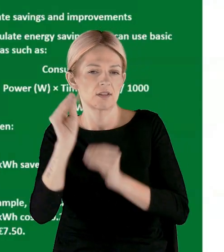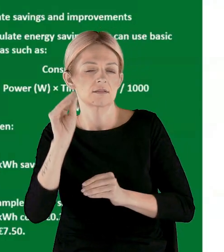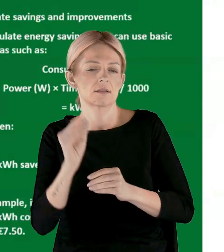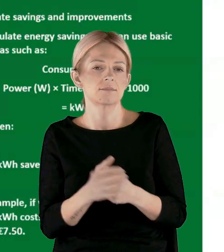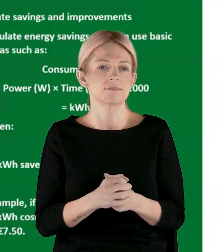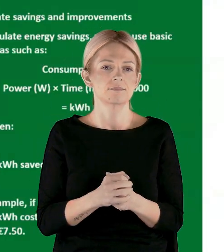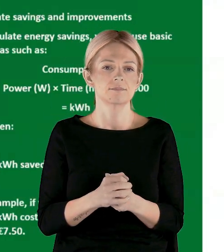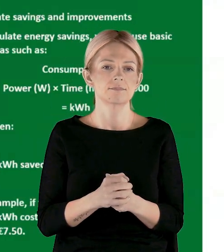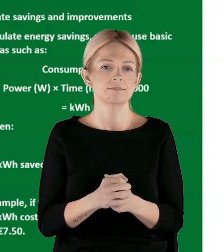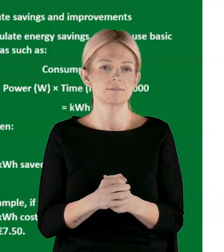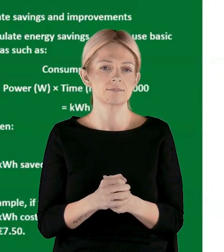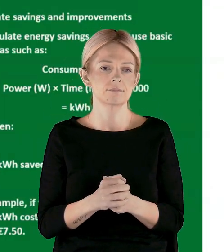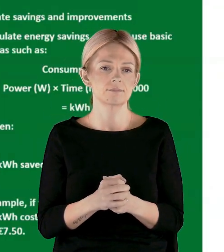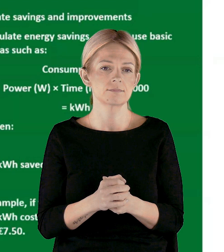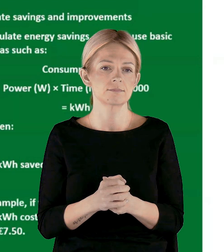more practical